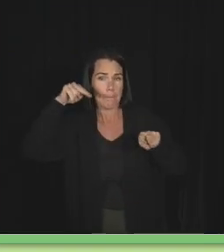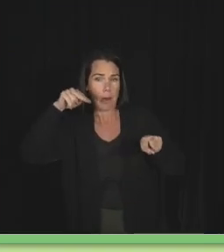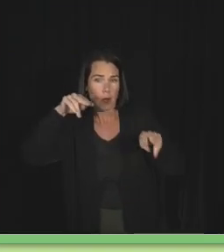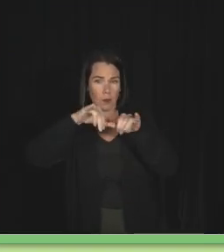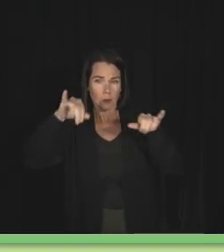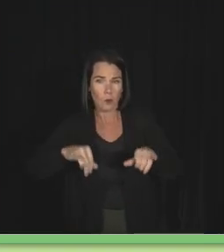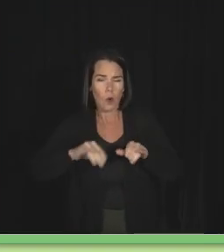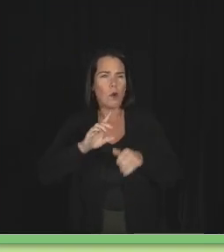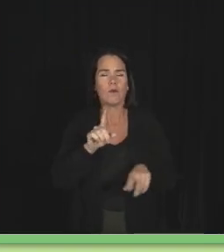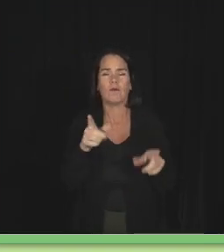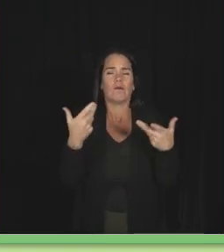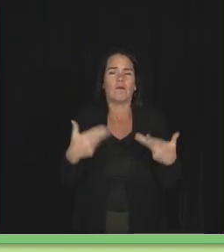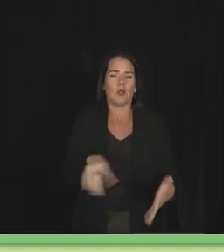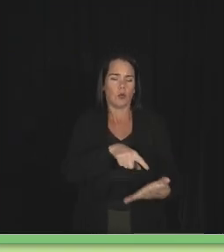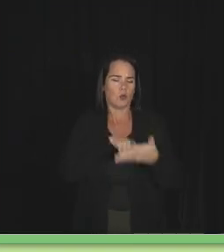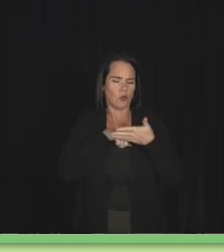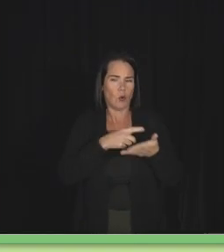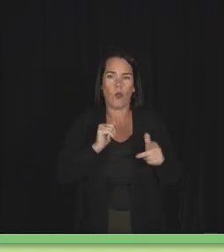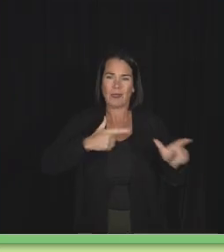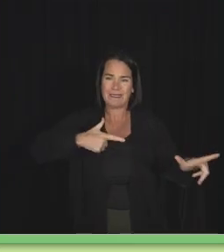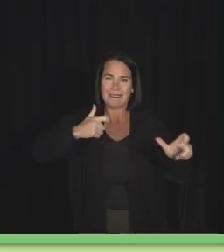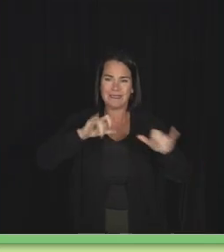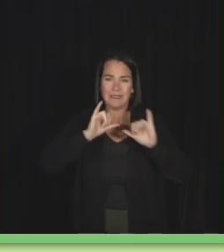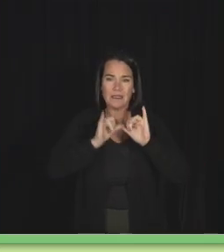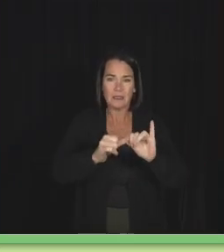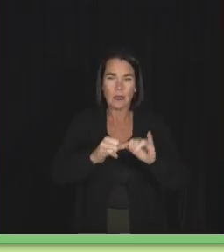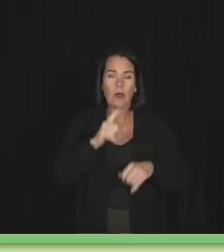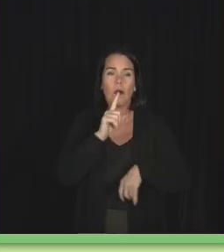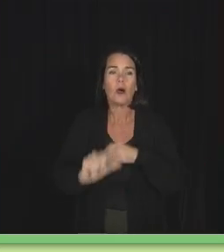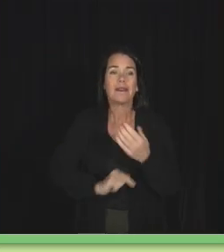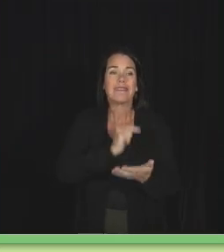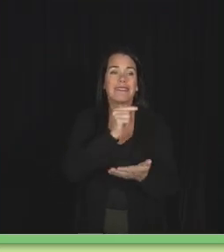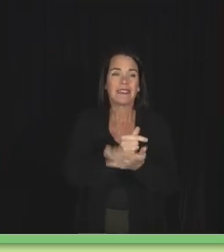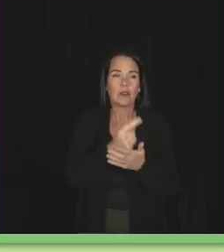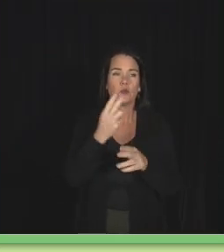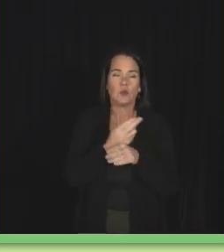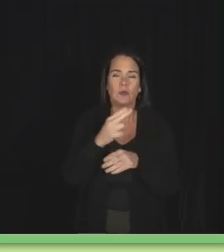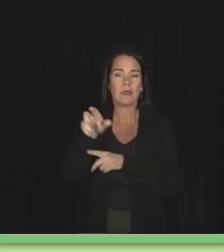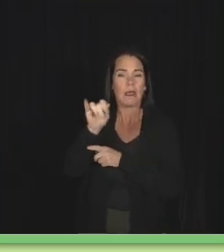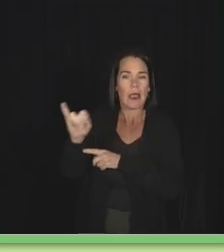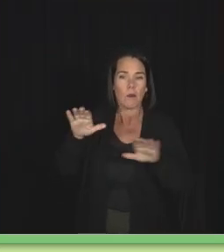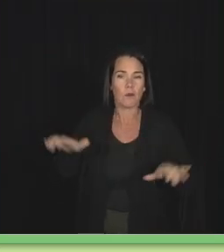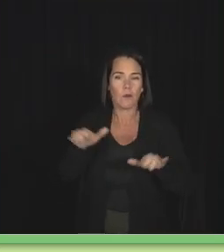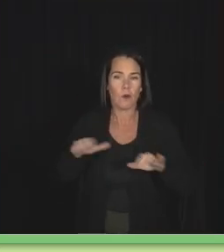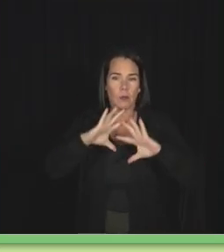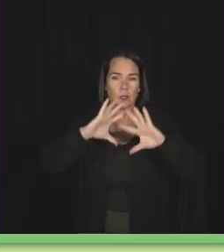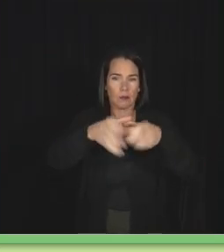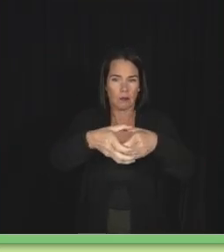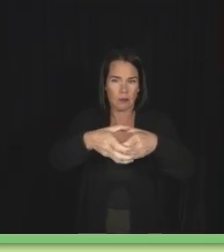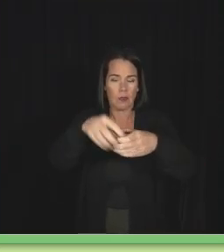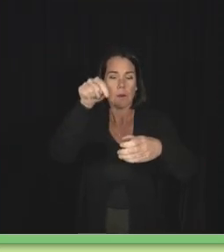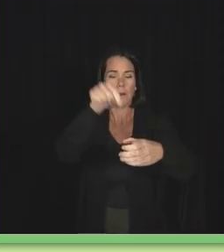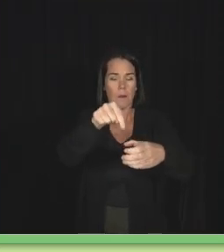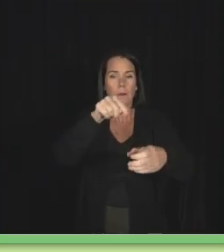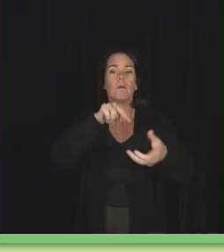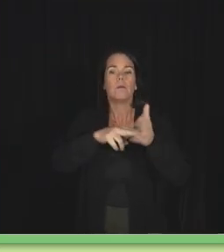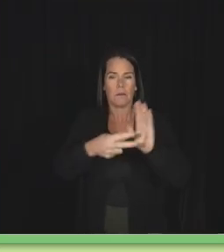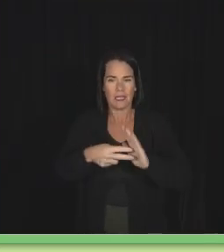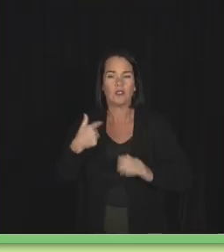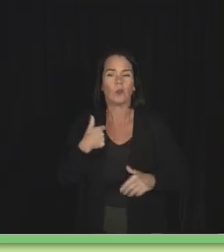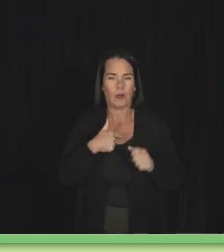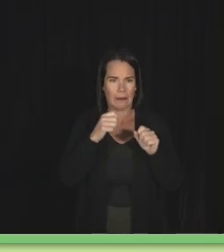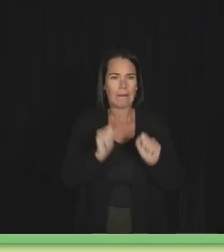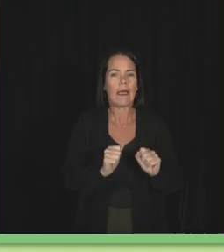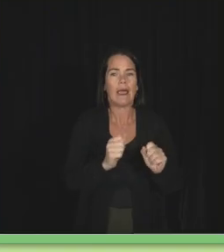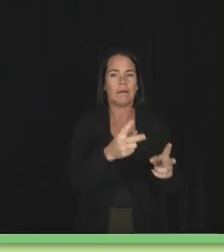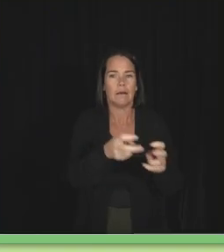the accelerator metrics are guaranteed on the AI conformance cluster. We have a path for